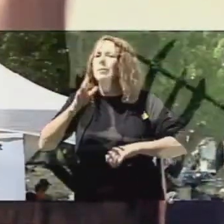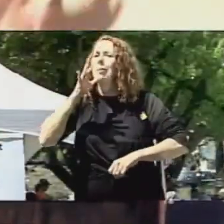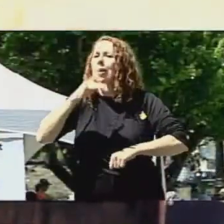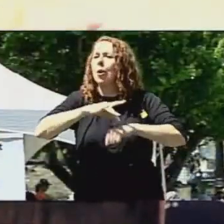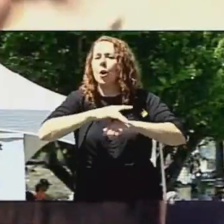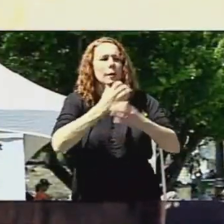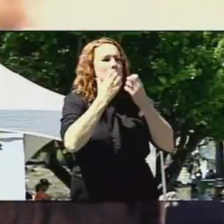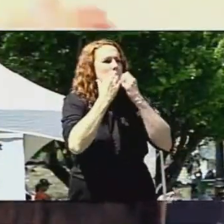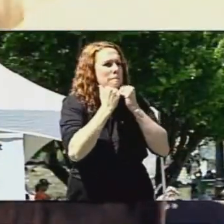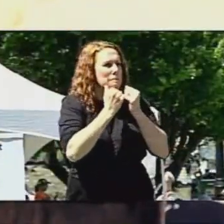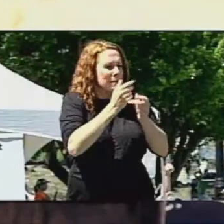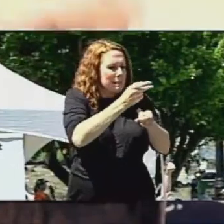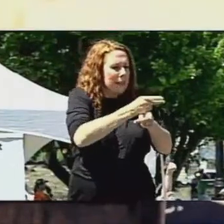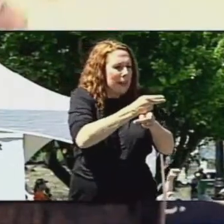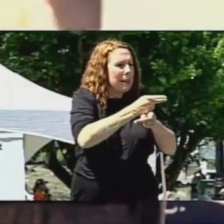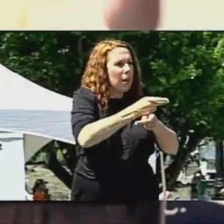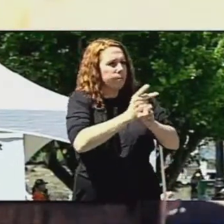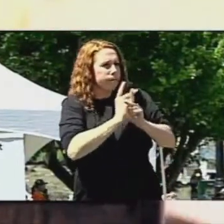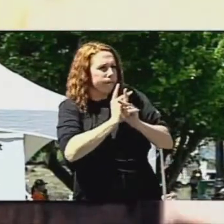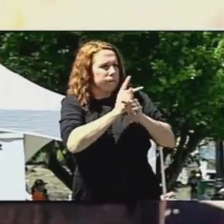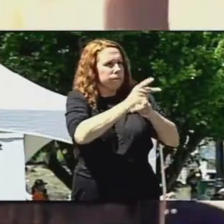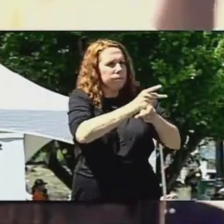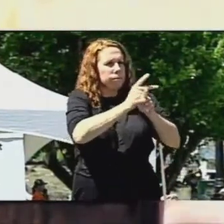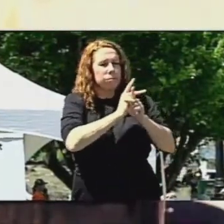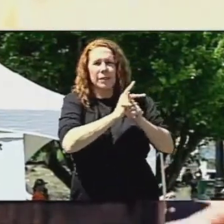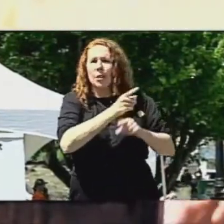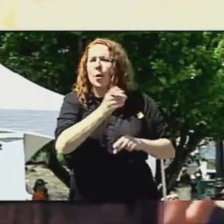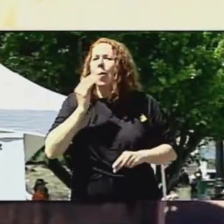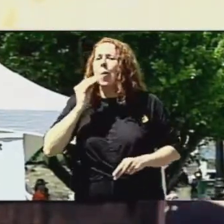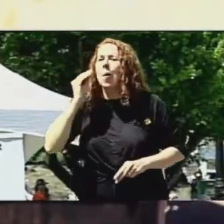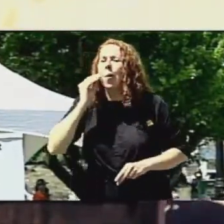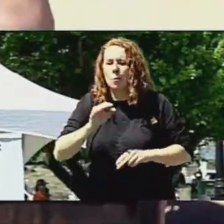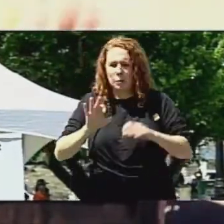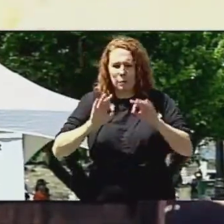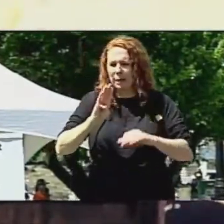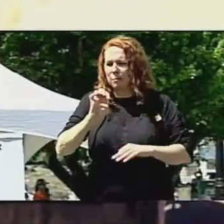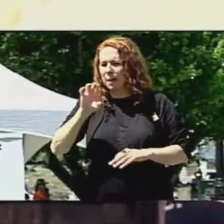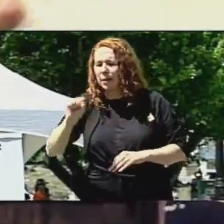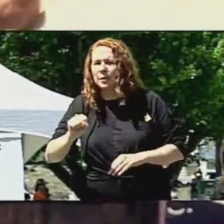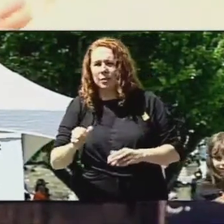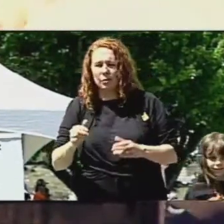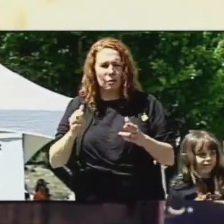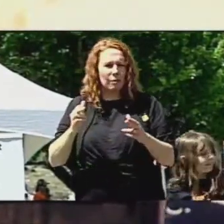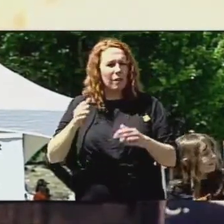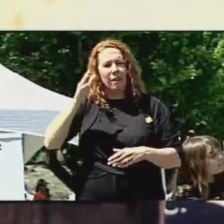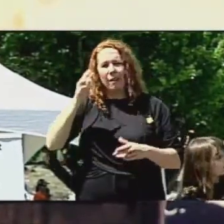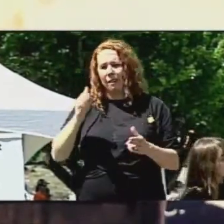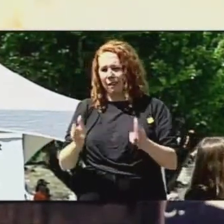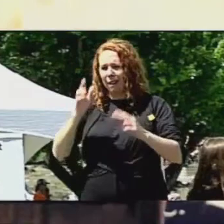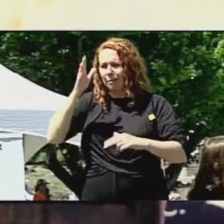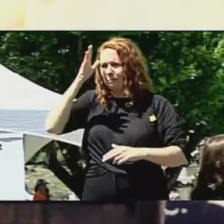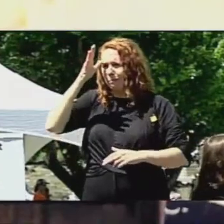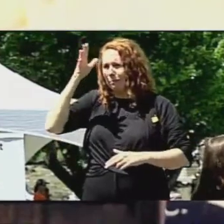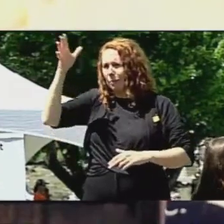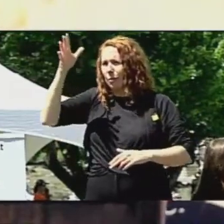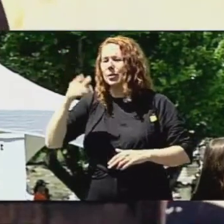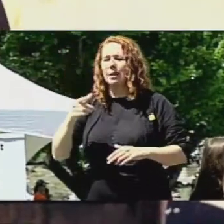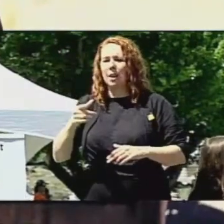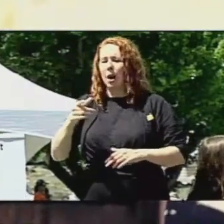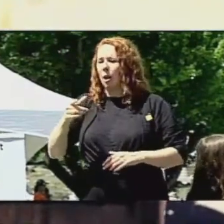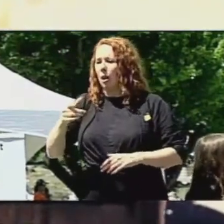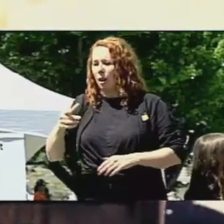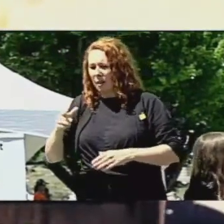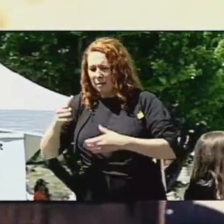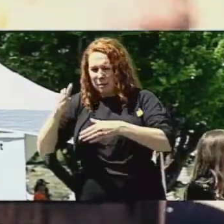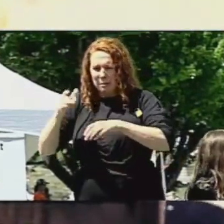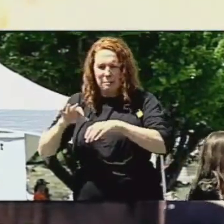in a reciprocal way. So when we go home and we pick berries or we hunt moose and that nutrients goes into our